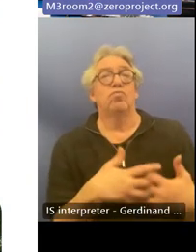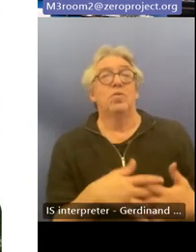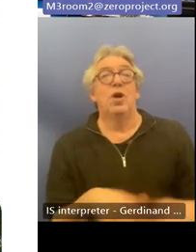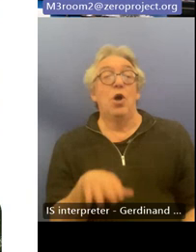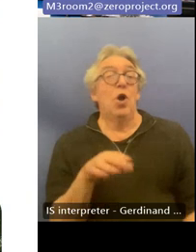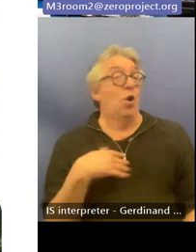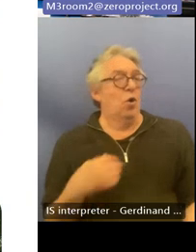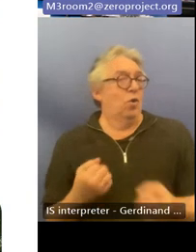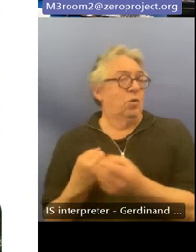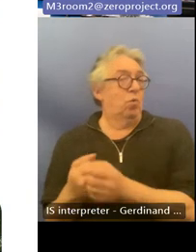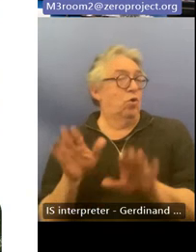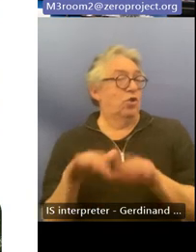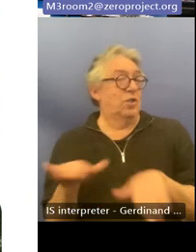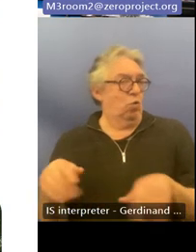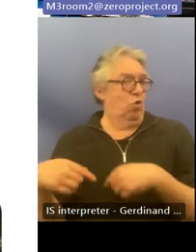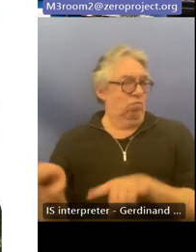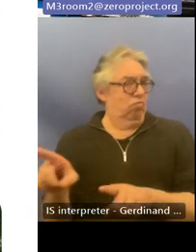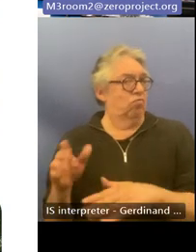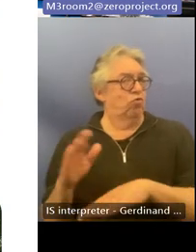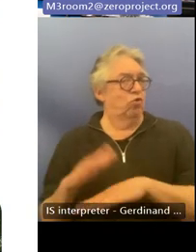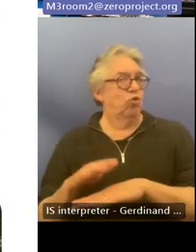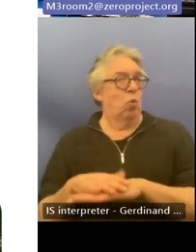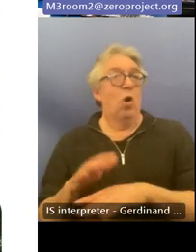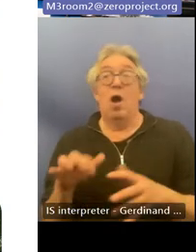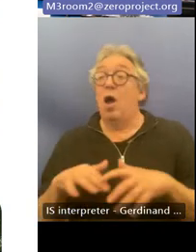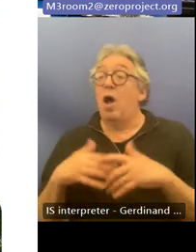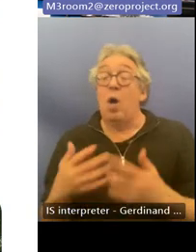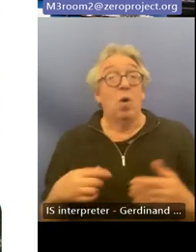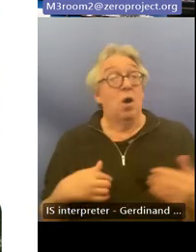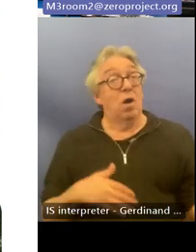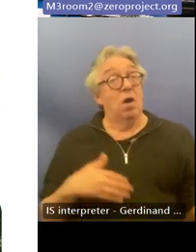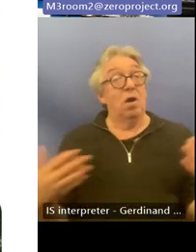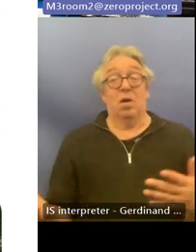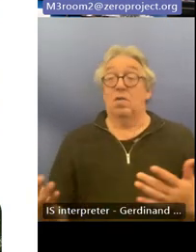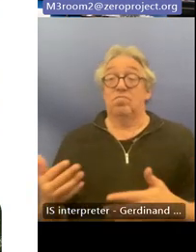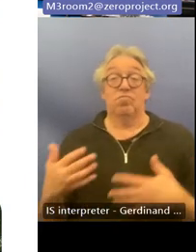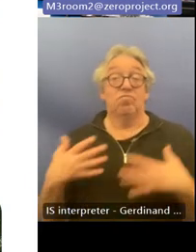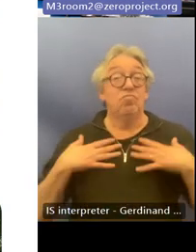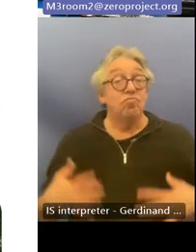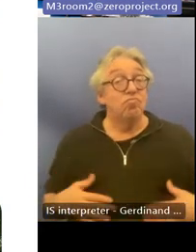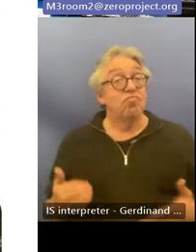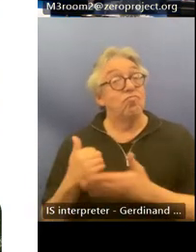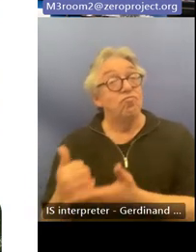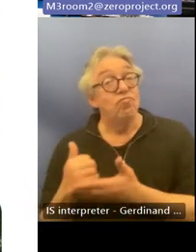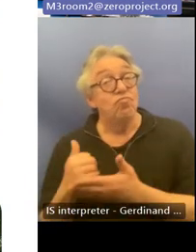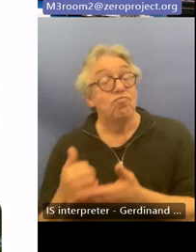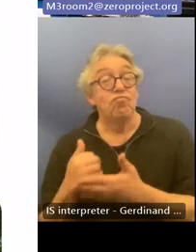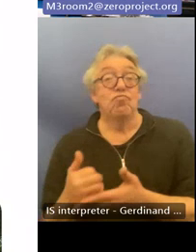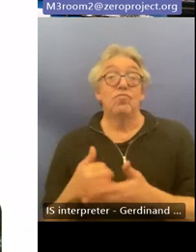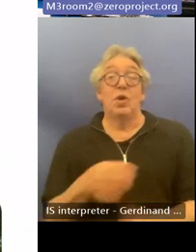school by referring for physical and health rehabilitation,